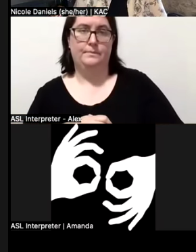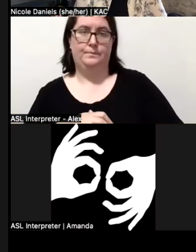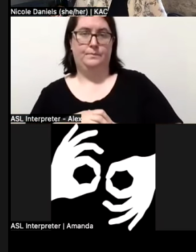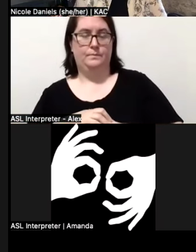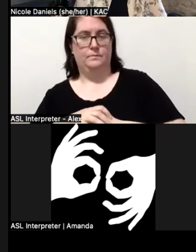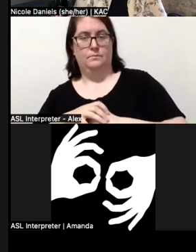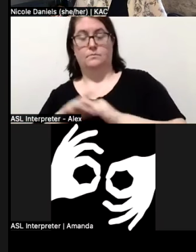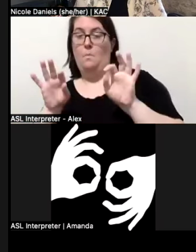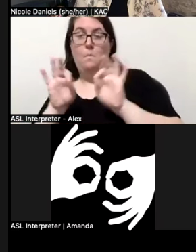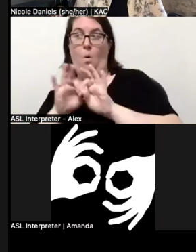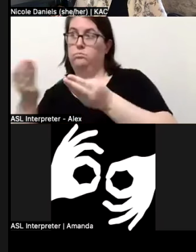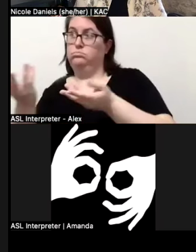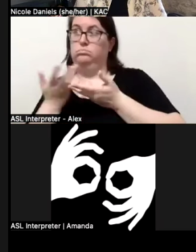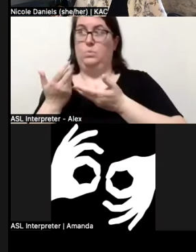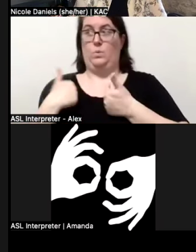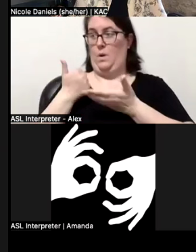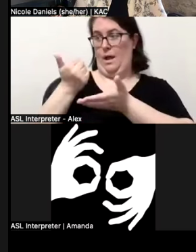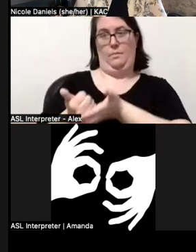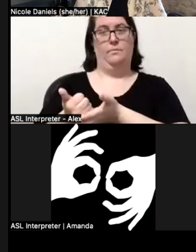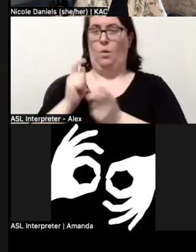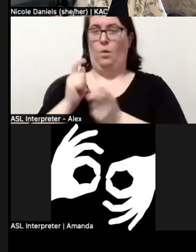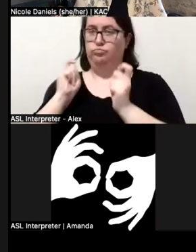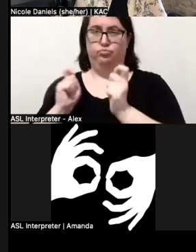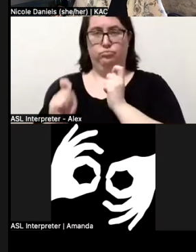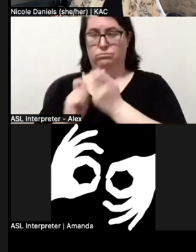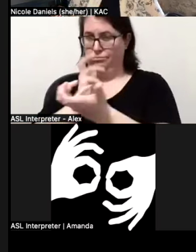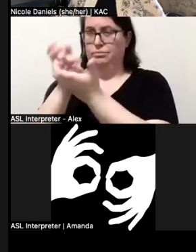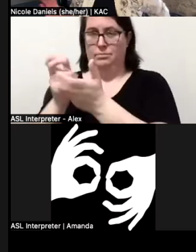application process more accessible for you, and we'd be happy to consider it.